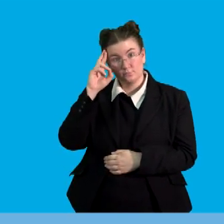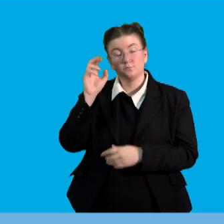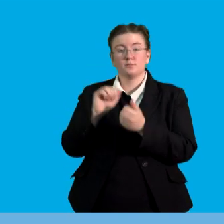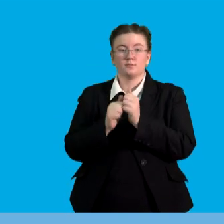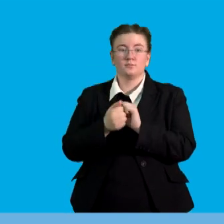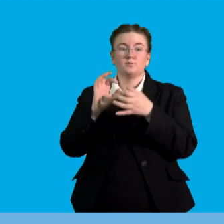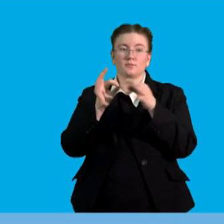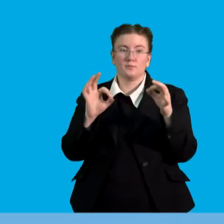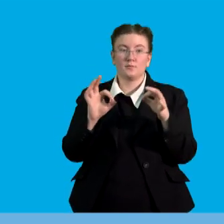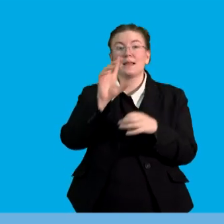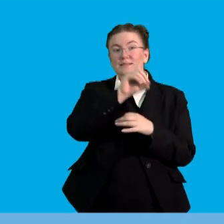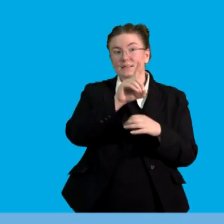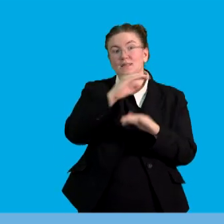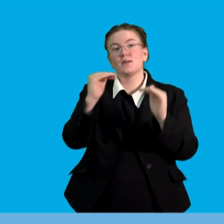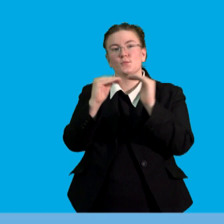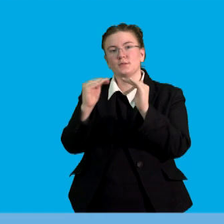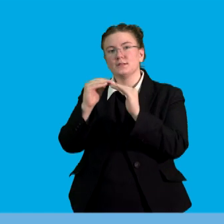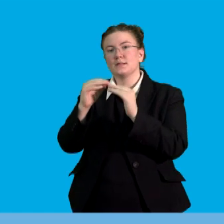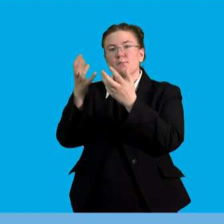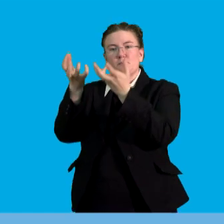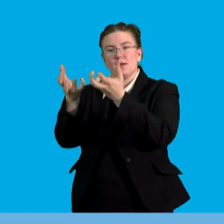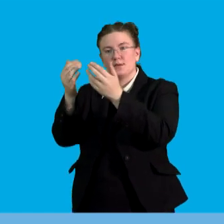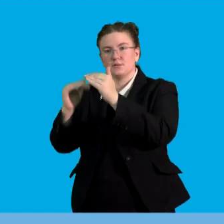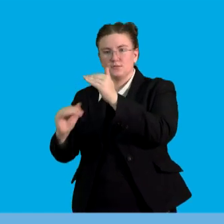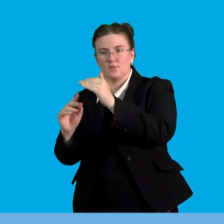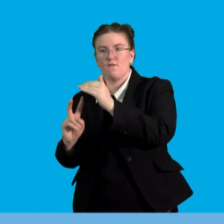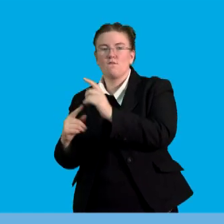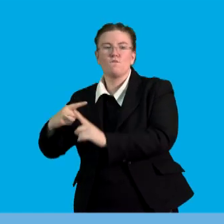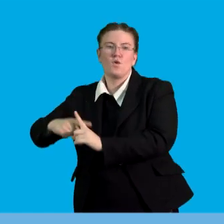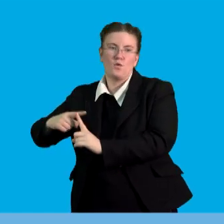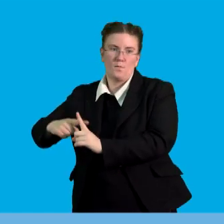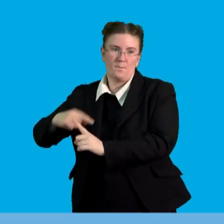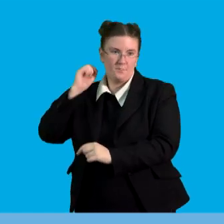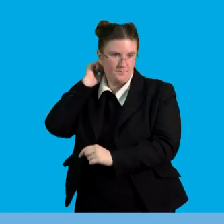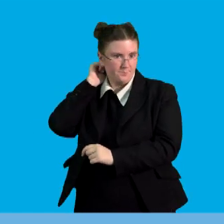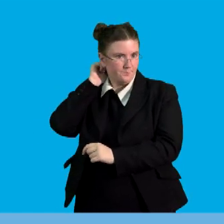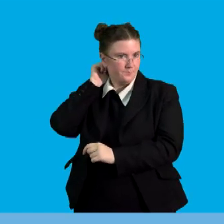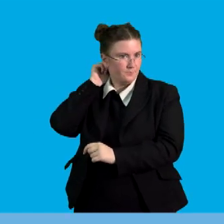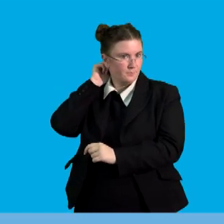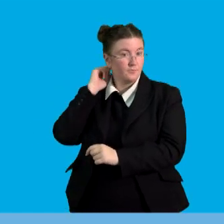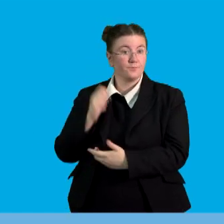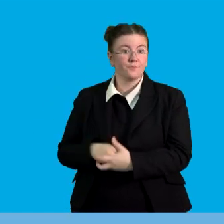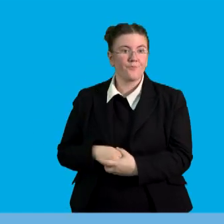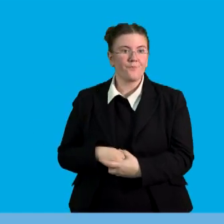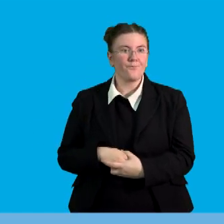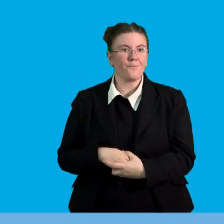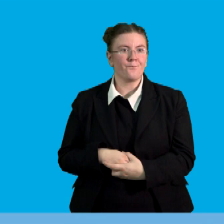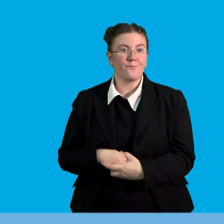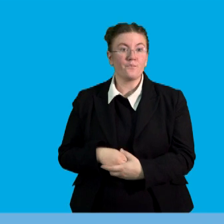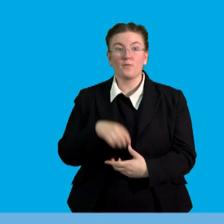equation. Density is equals to mass over volume. So density